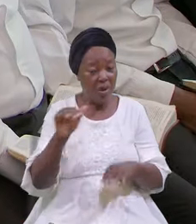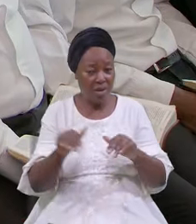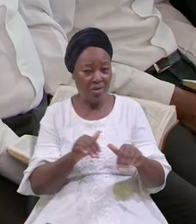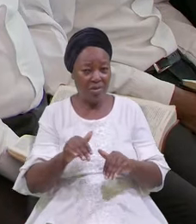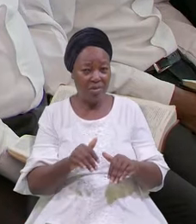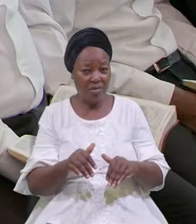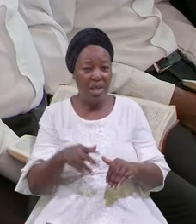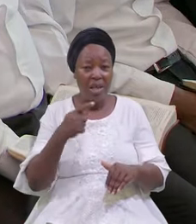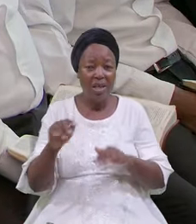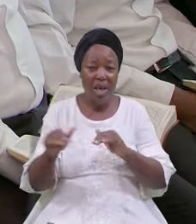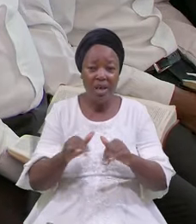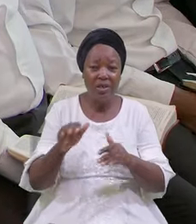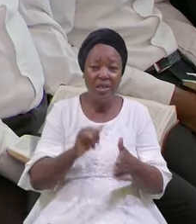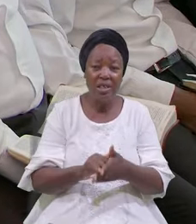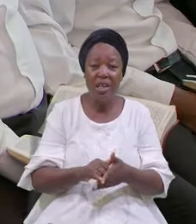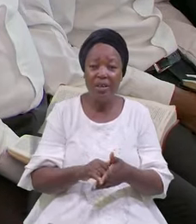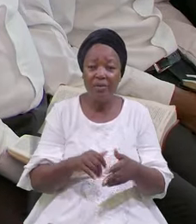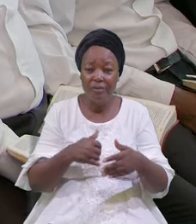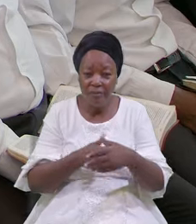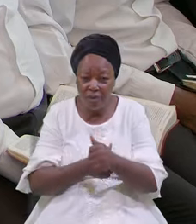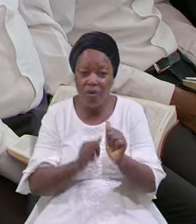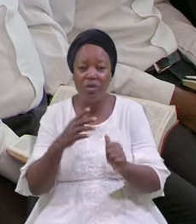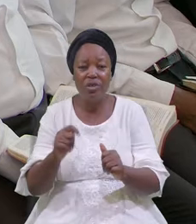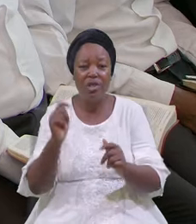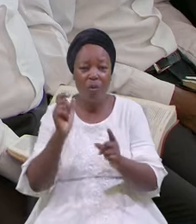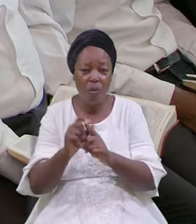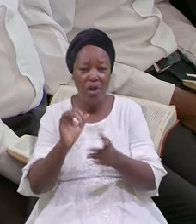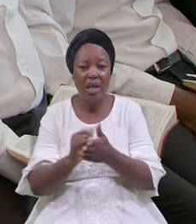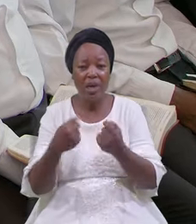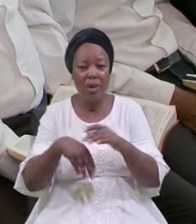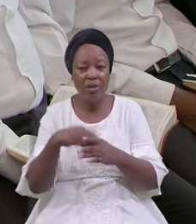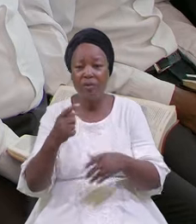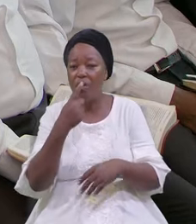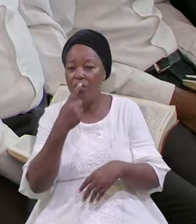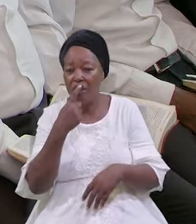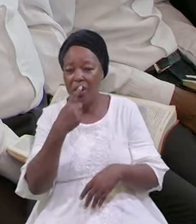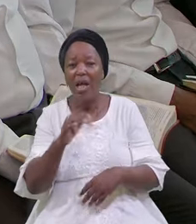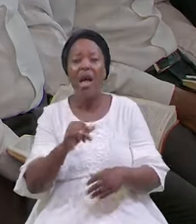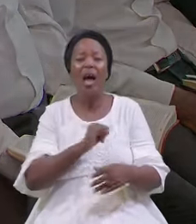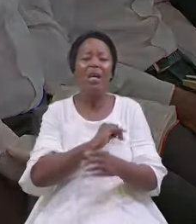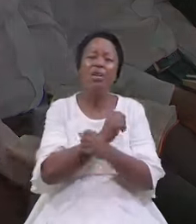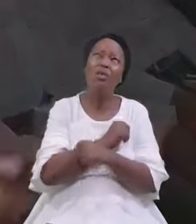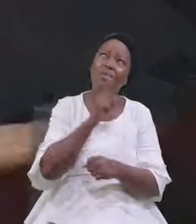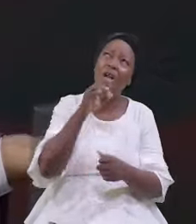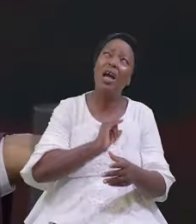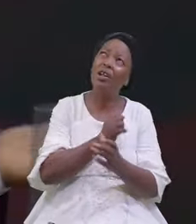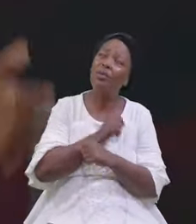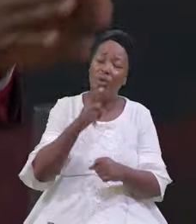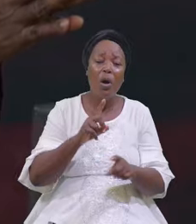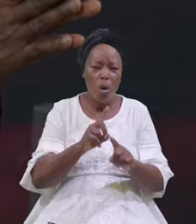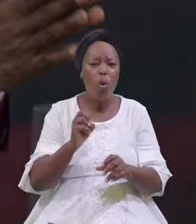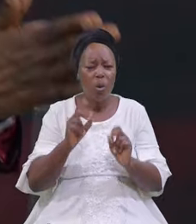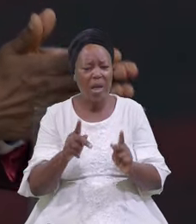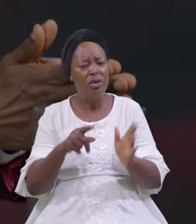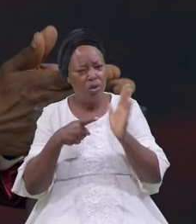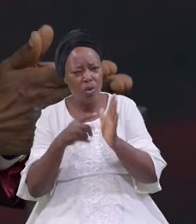The action that follows the utterance. I love thee, I love thee, I love thee. Okay, show it